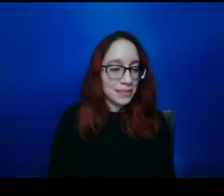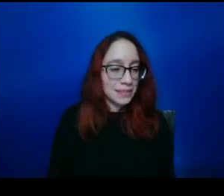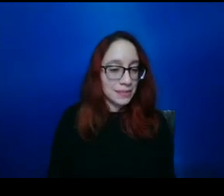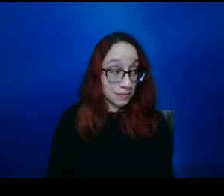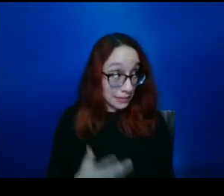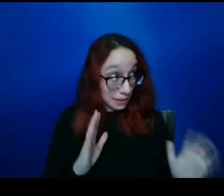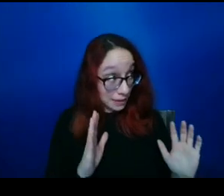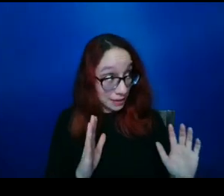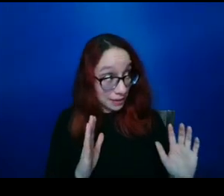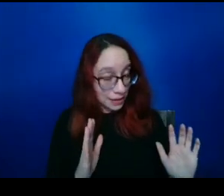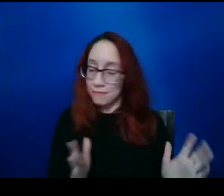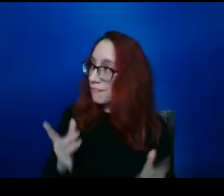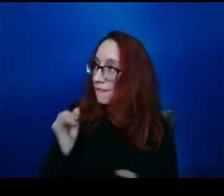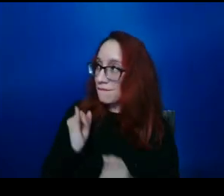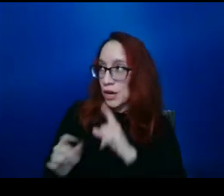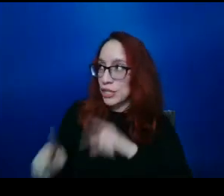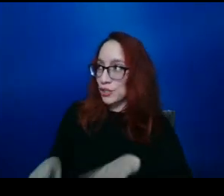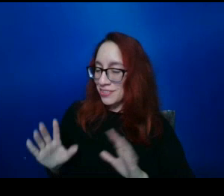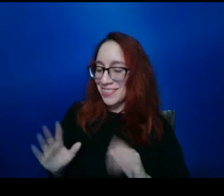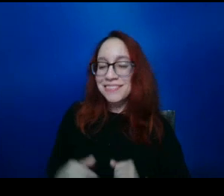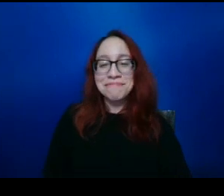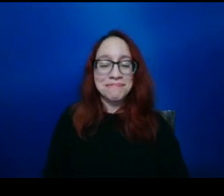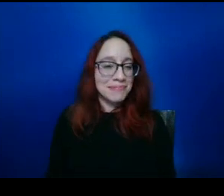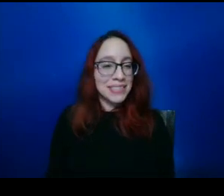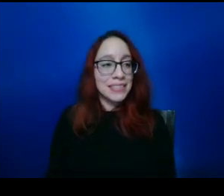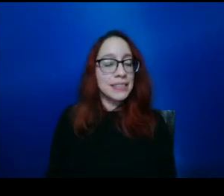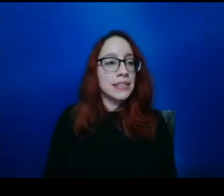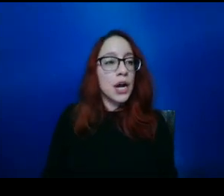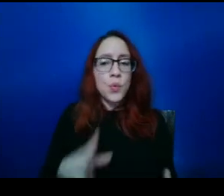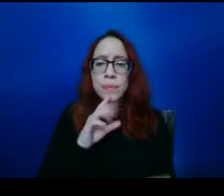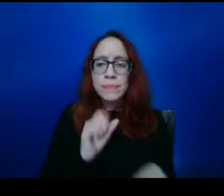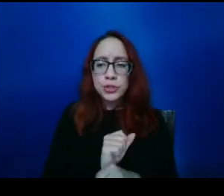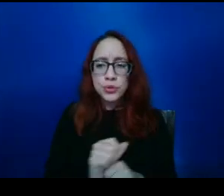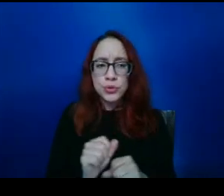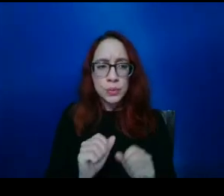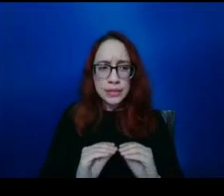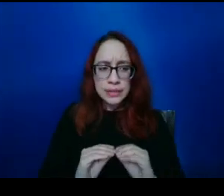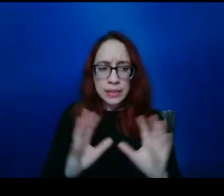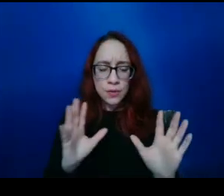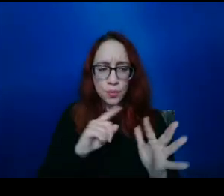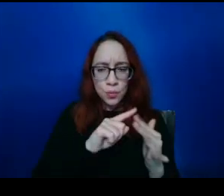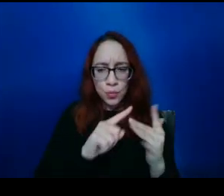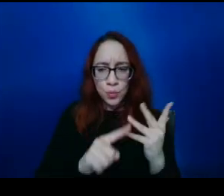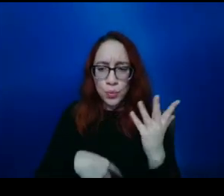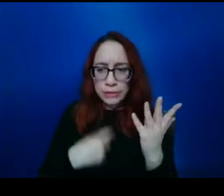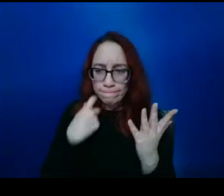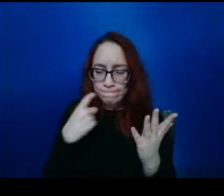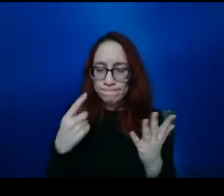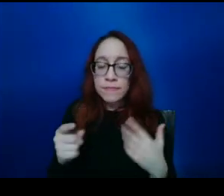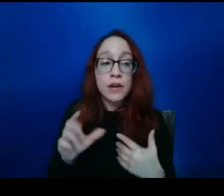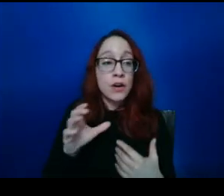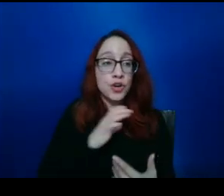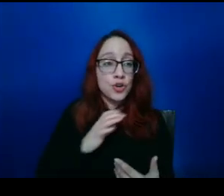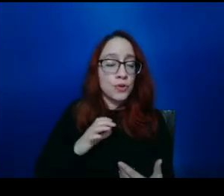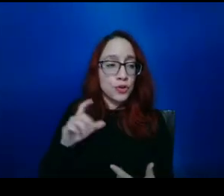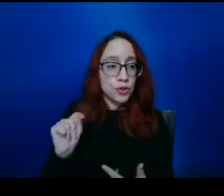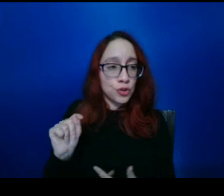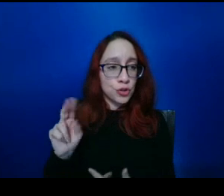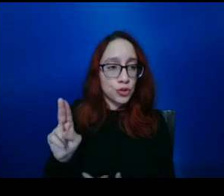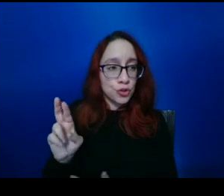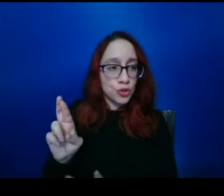That's it. Final answer. Okay. I got it. All right. So I just want to make sure we have some clarity in all those items. Commissioner Turkin, you